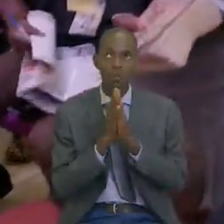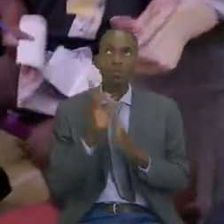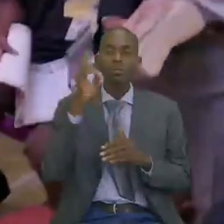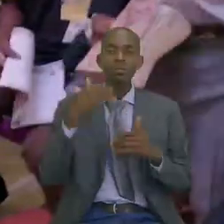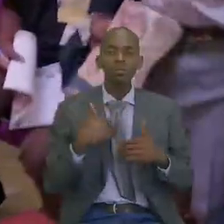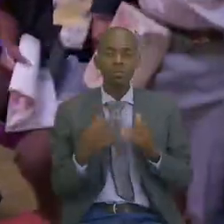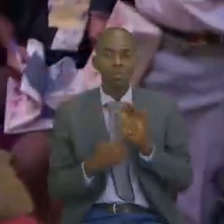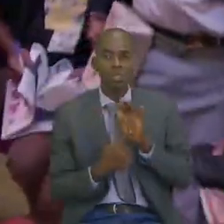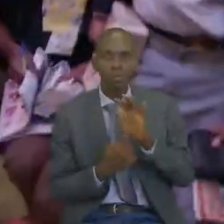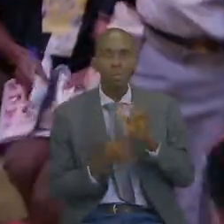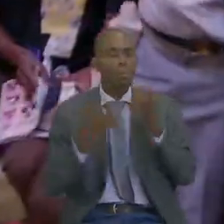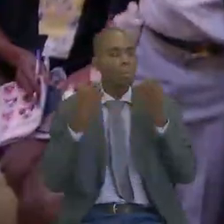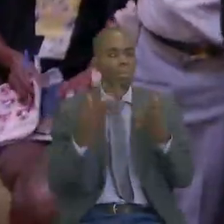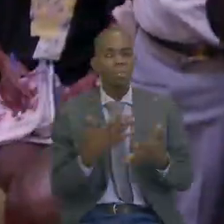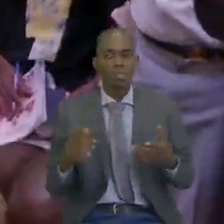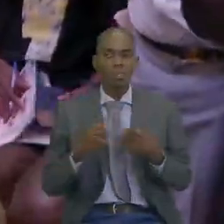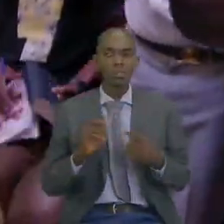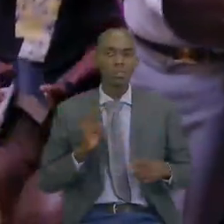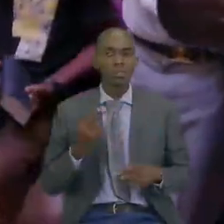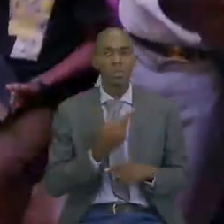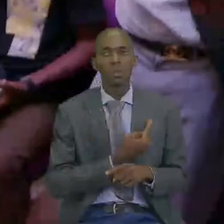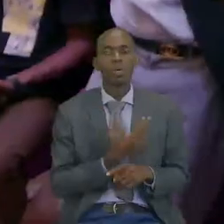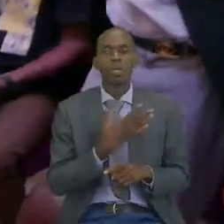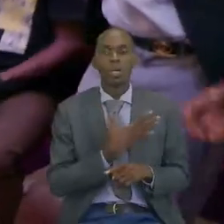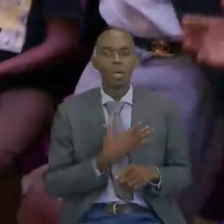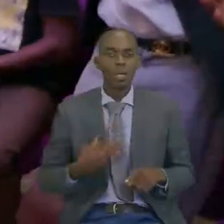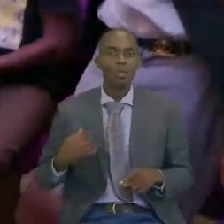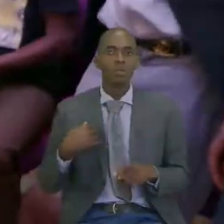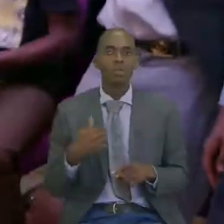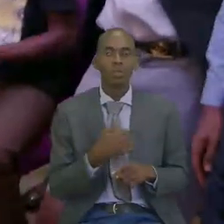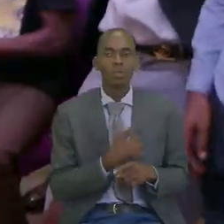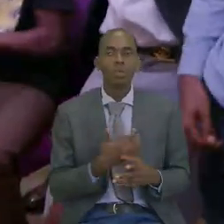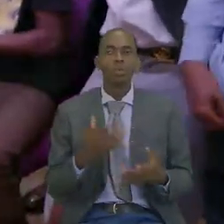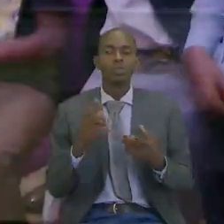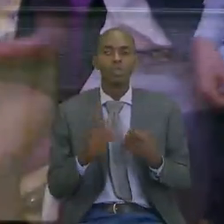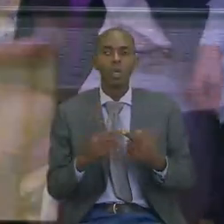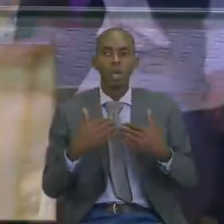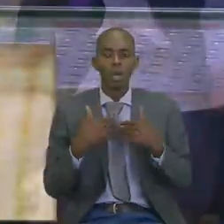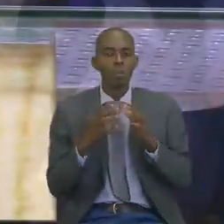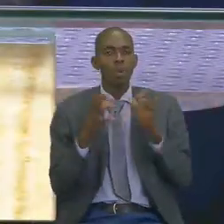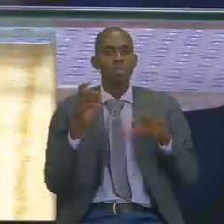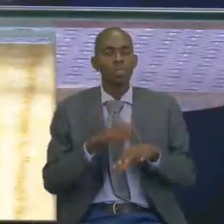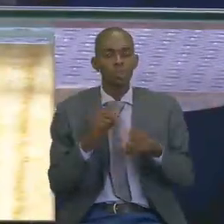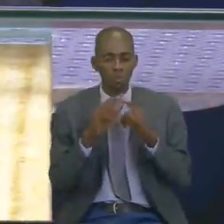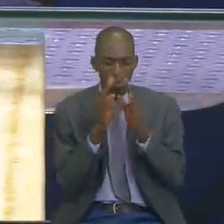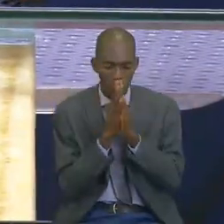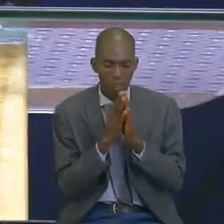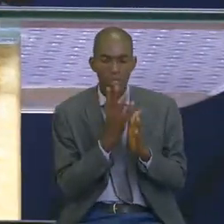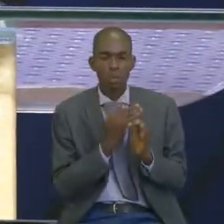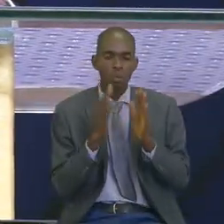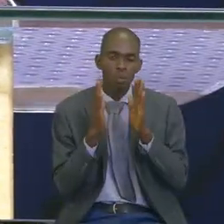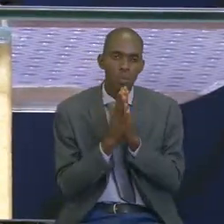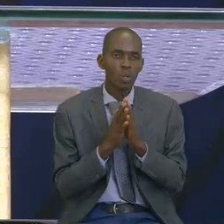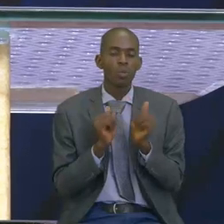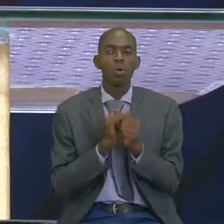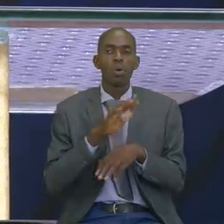revealed quite a lot to us, and want to be able to have time to pray, and pray our hearts out.